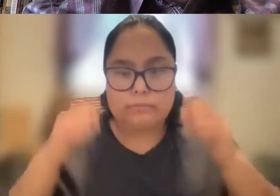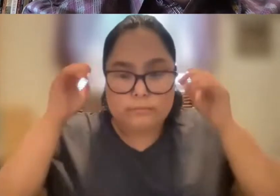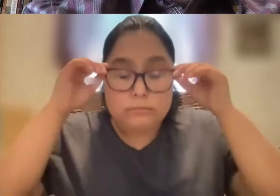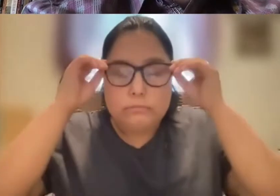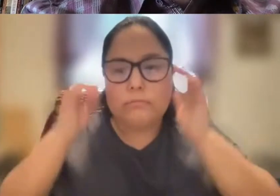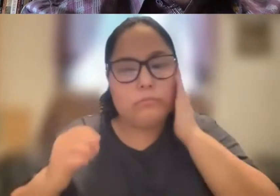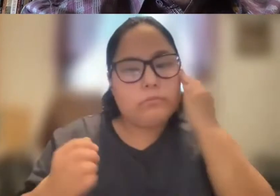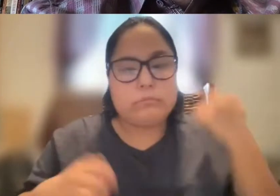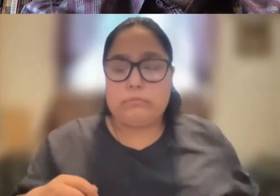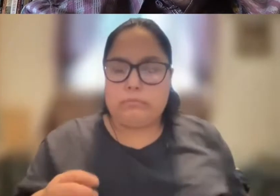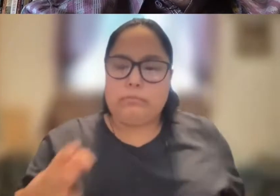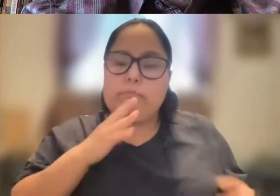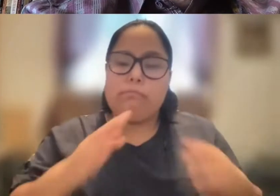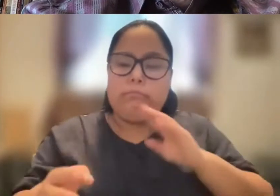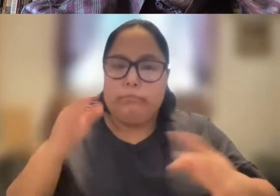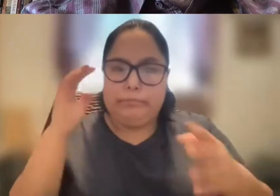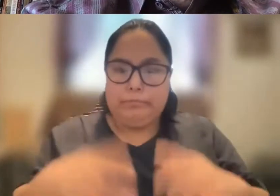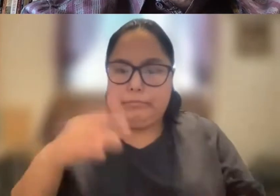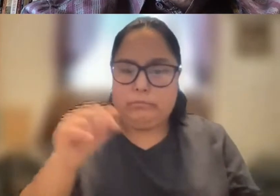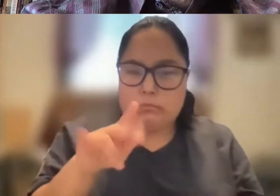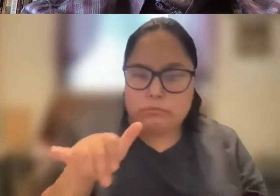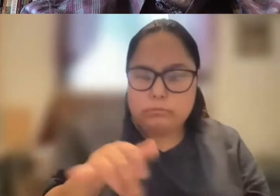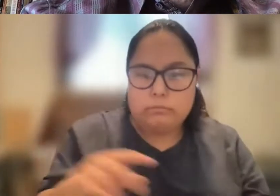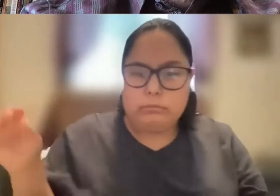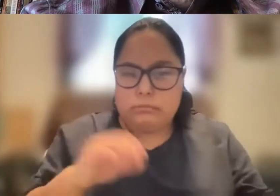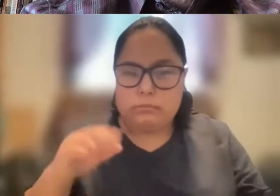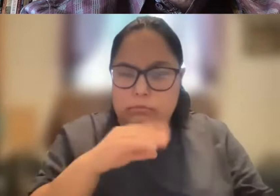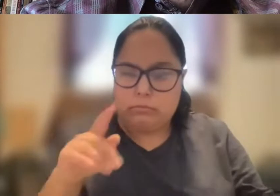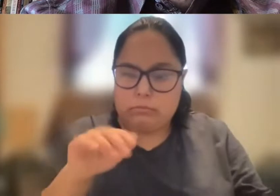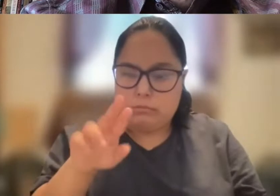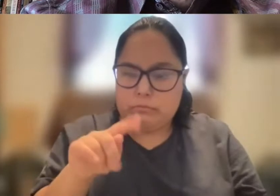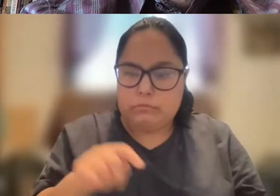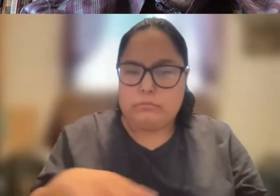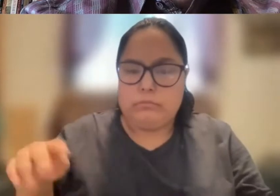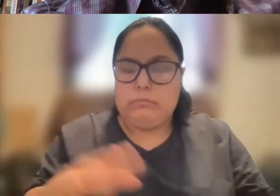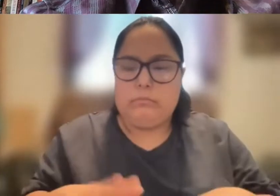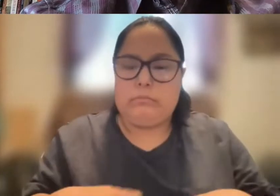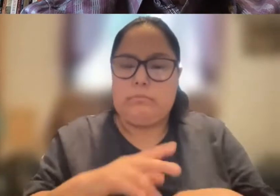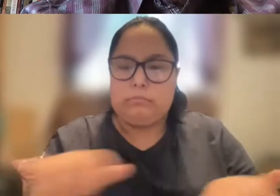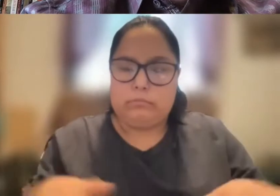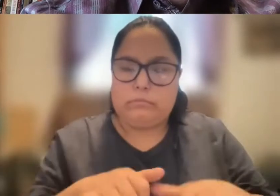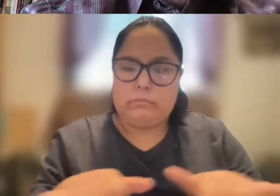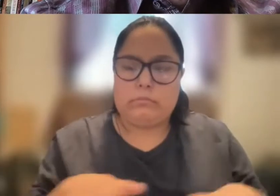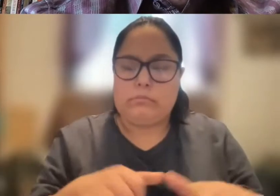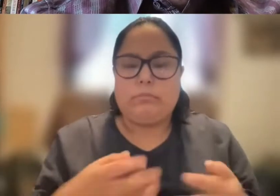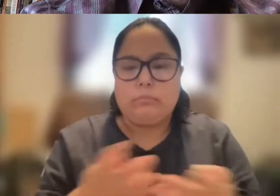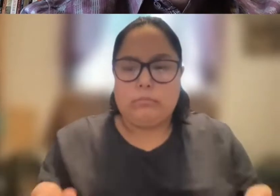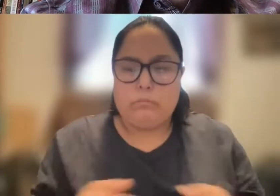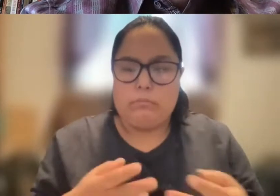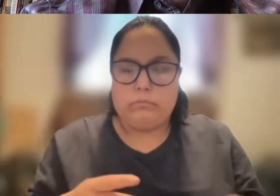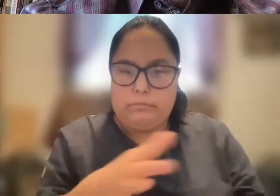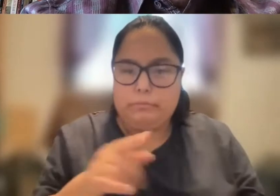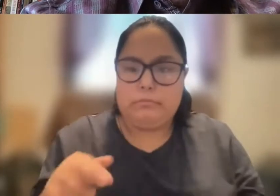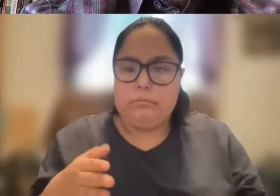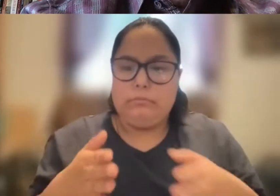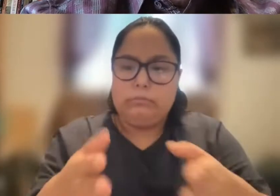again, I spoke with my ally in my unit, and I said, I'm going to stick around. I think this is an archaic way